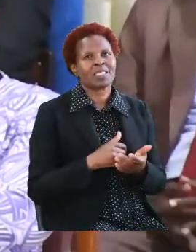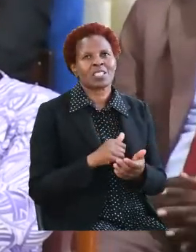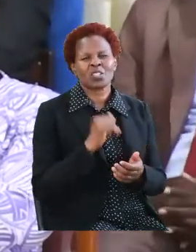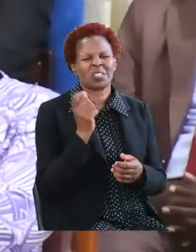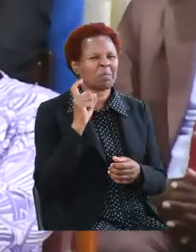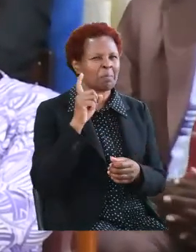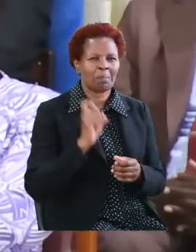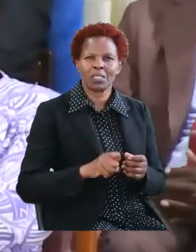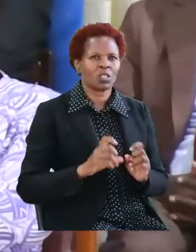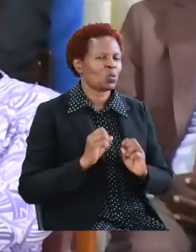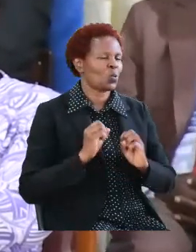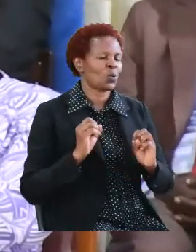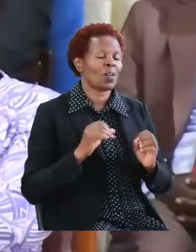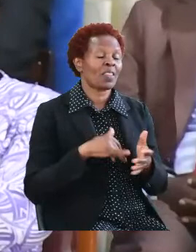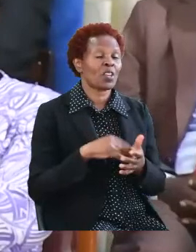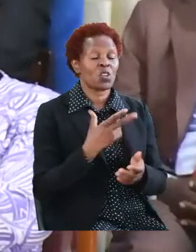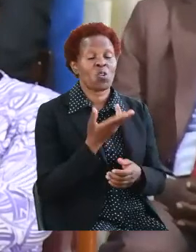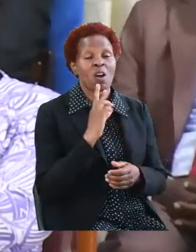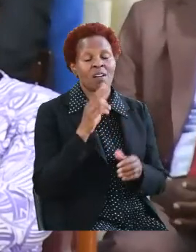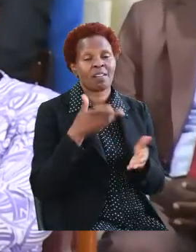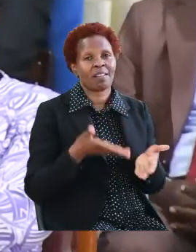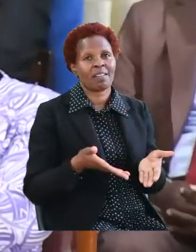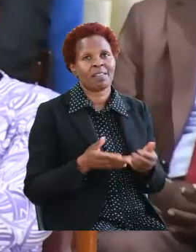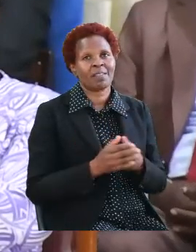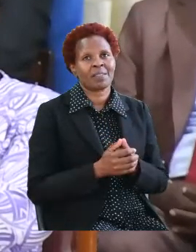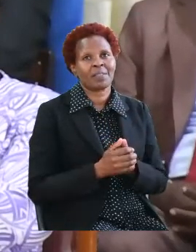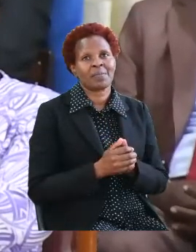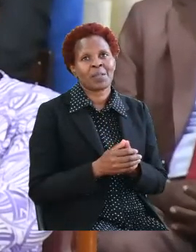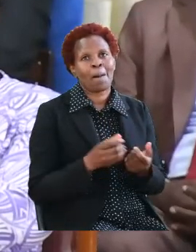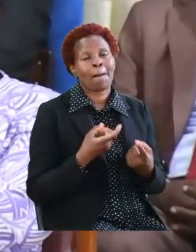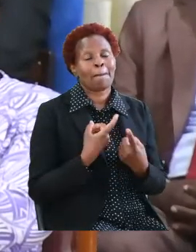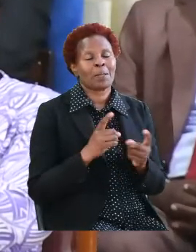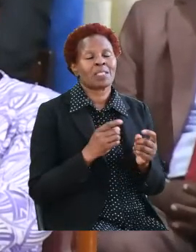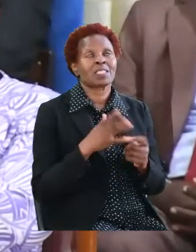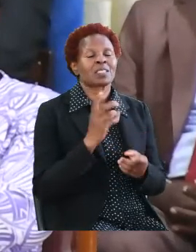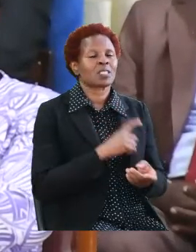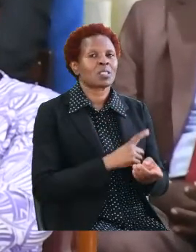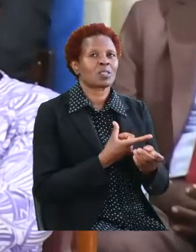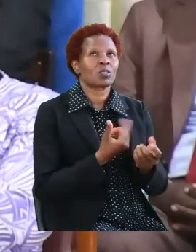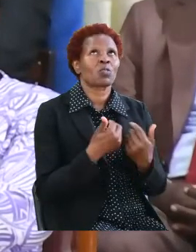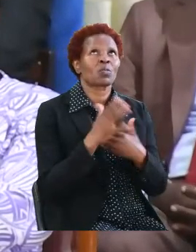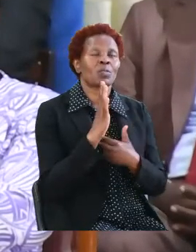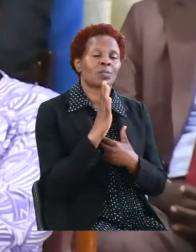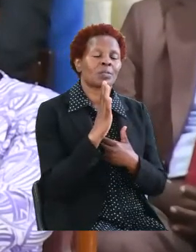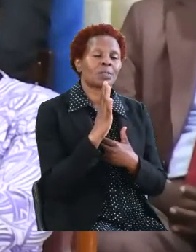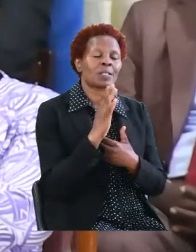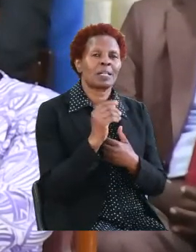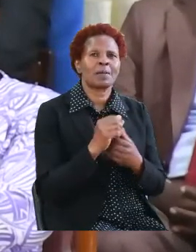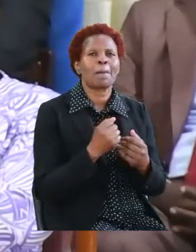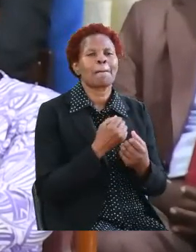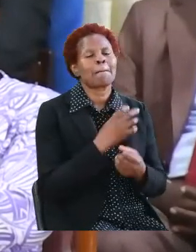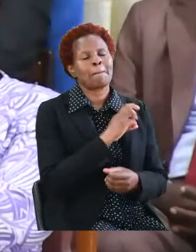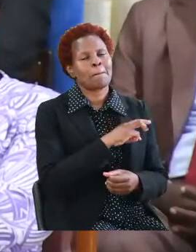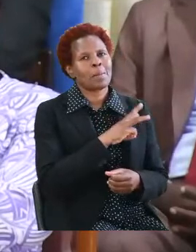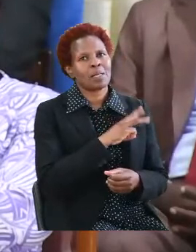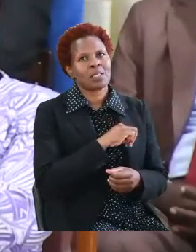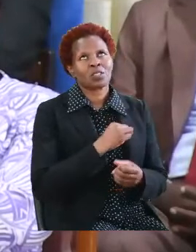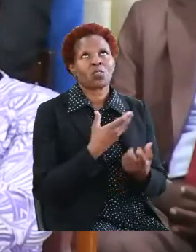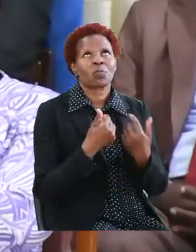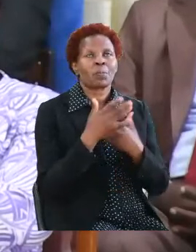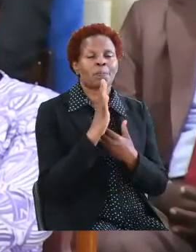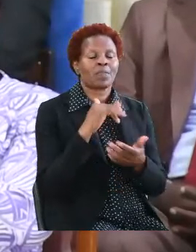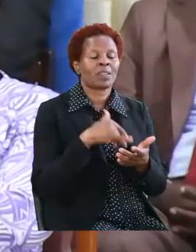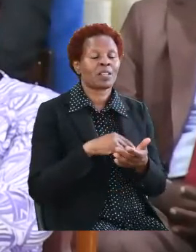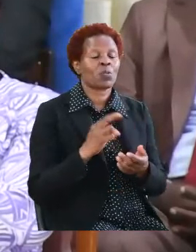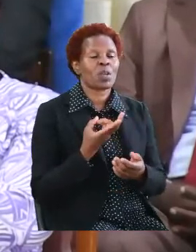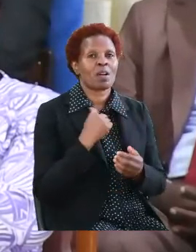must that we be there, born as if you. But it has taken the grace of God and the great mercies of God that